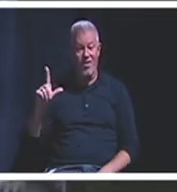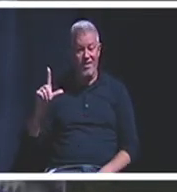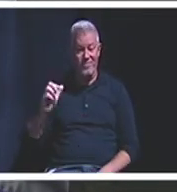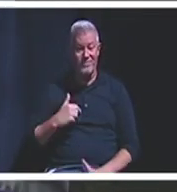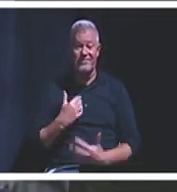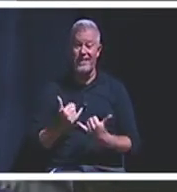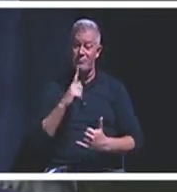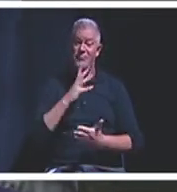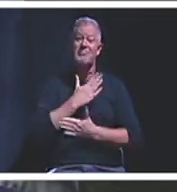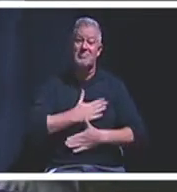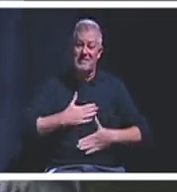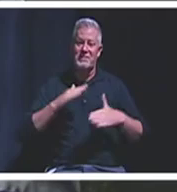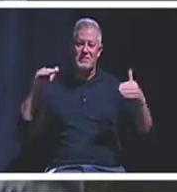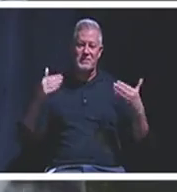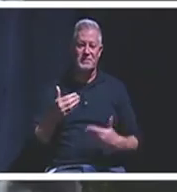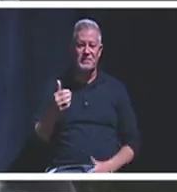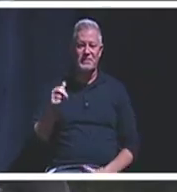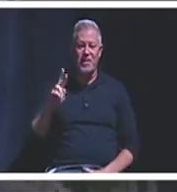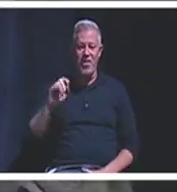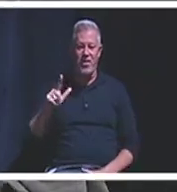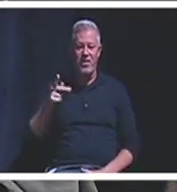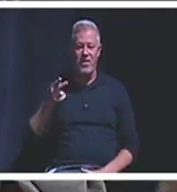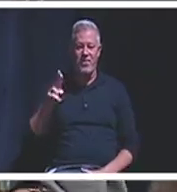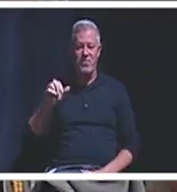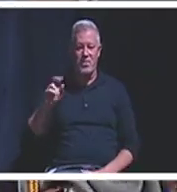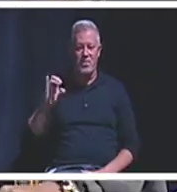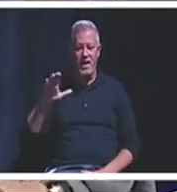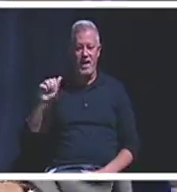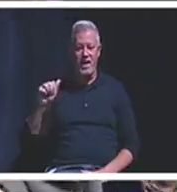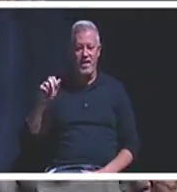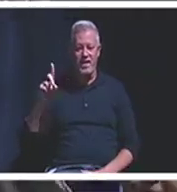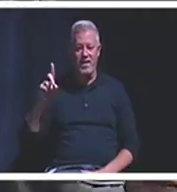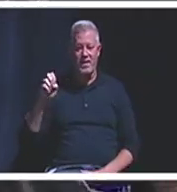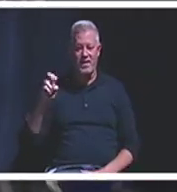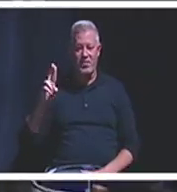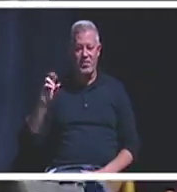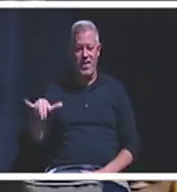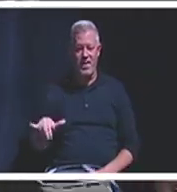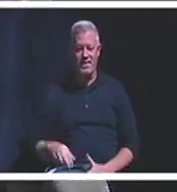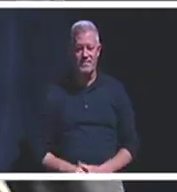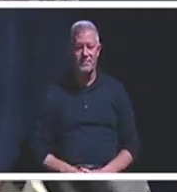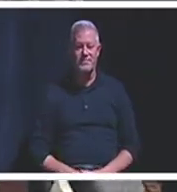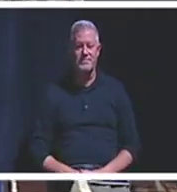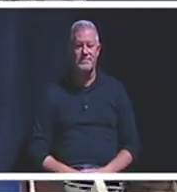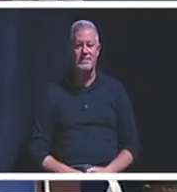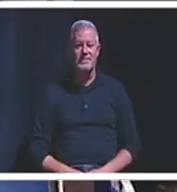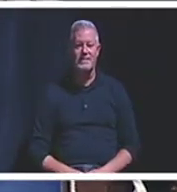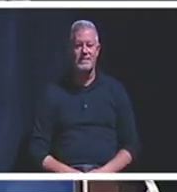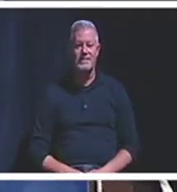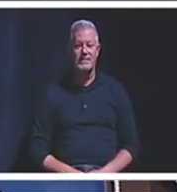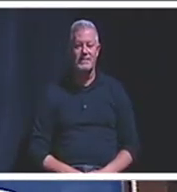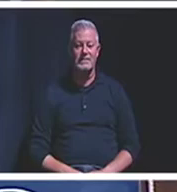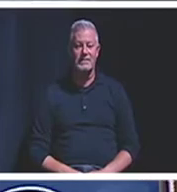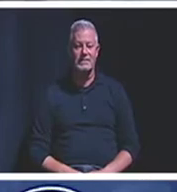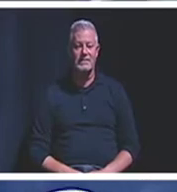to introduce Ariel Rebecca DeRay. Ariel.